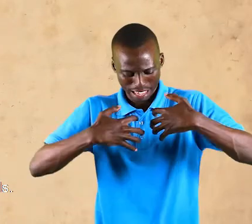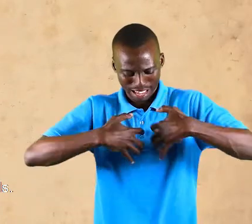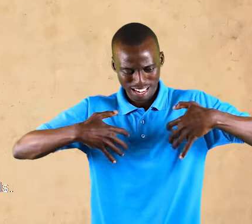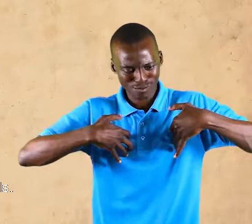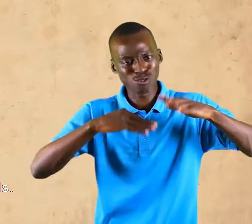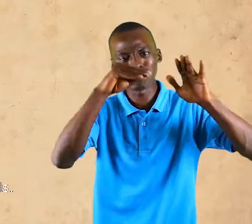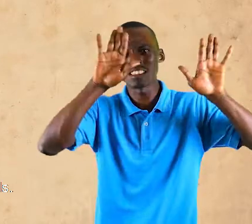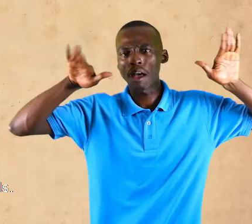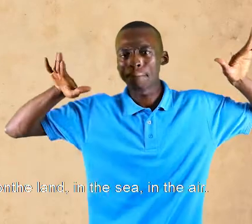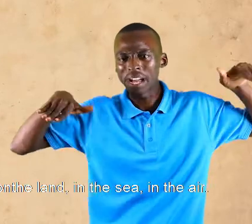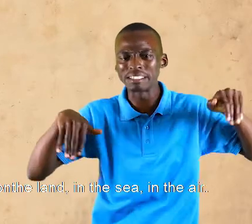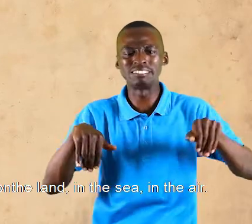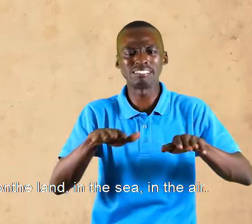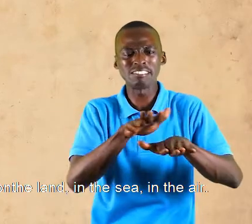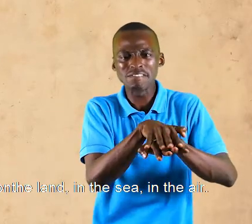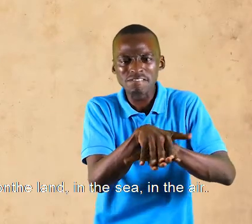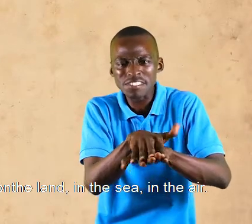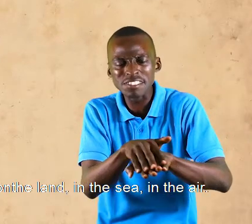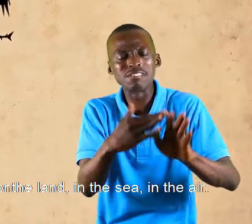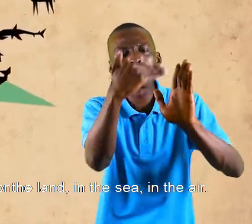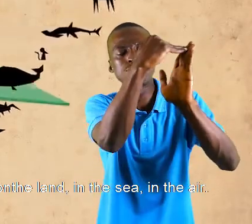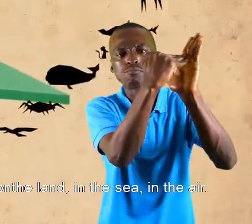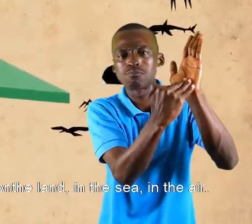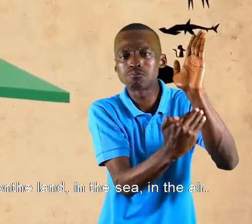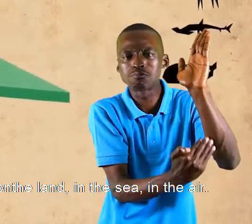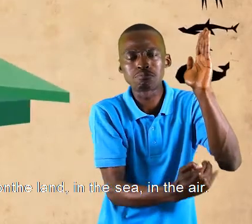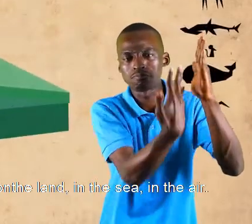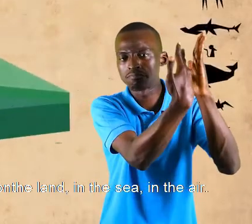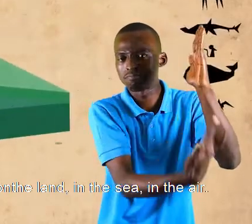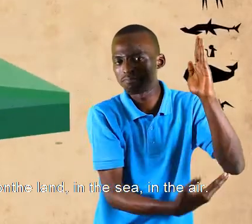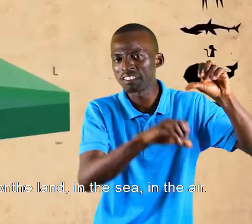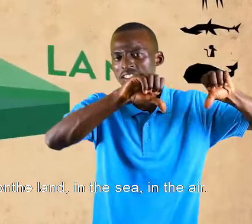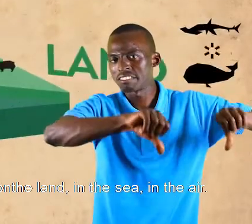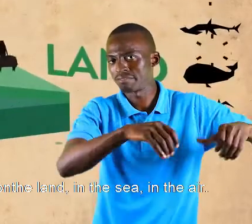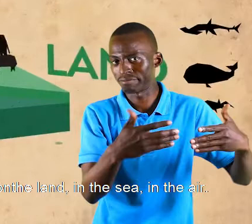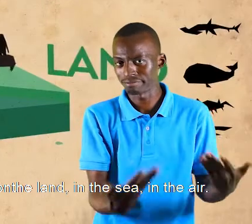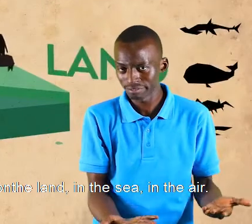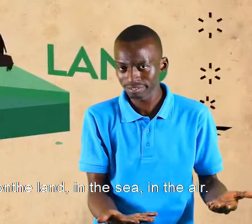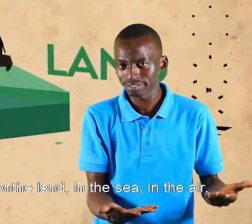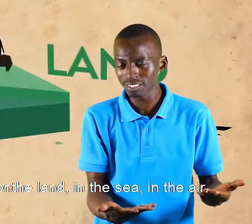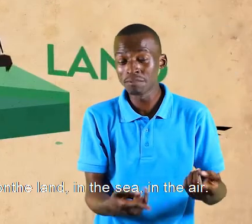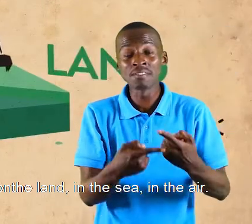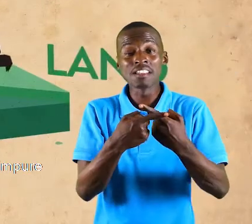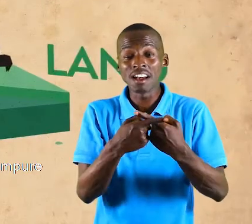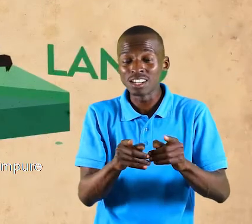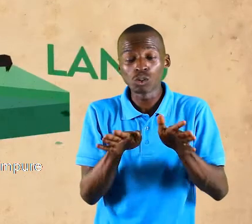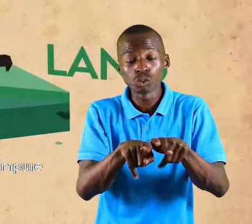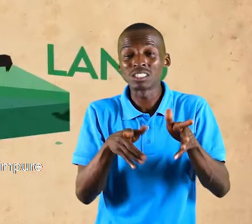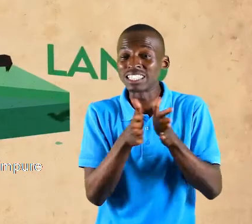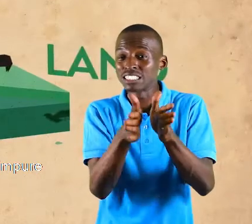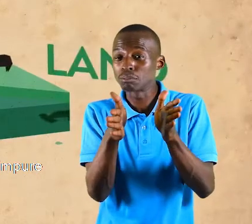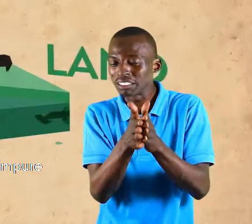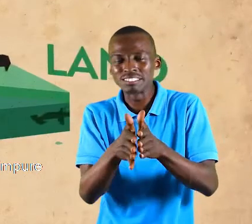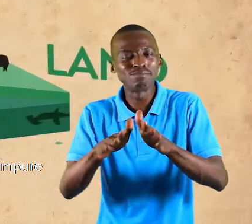pure and impure animals. Yeah, this list of animals is divided up by where they live. So on the land, in the sea, in the air. And the